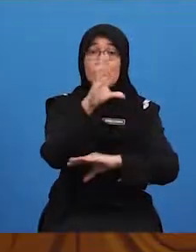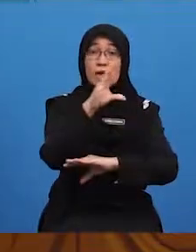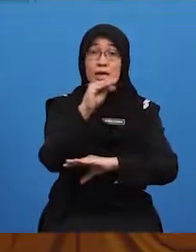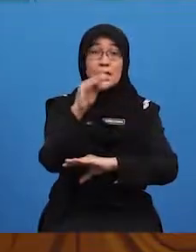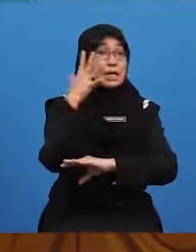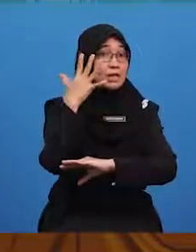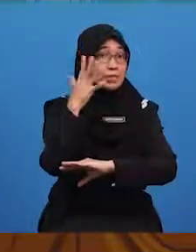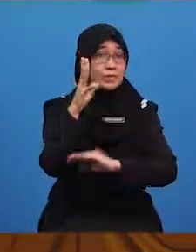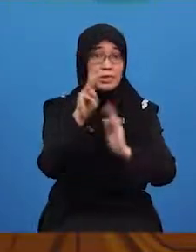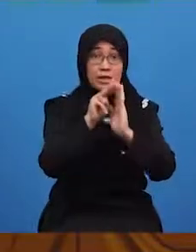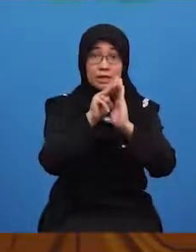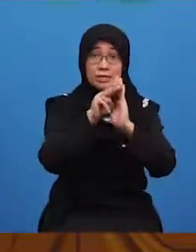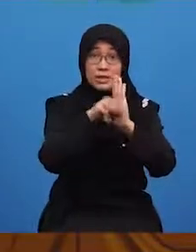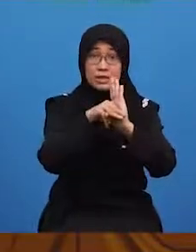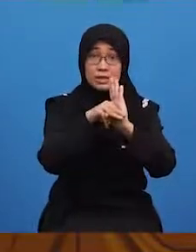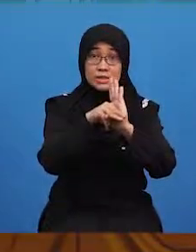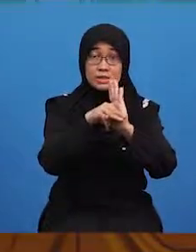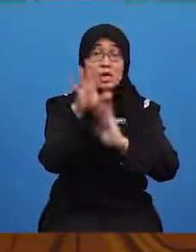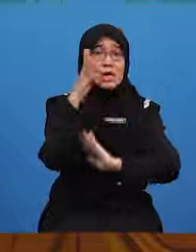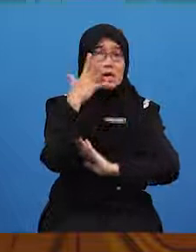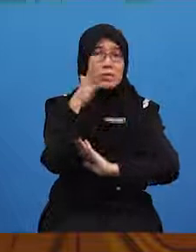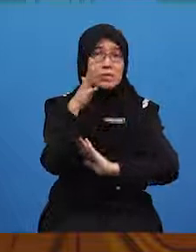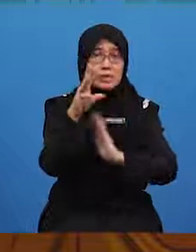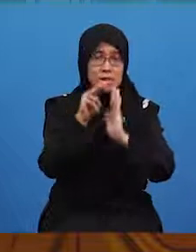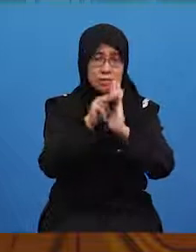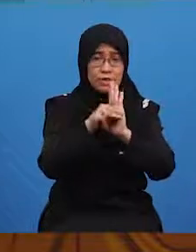This is 2 o'clock and